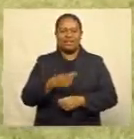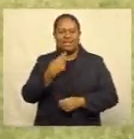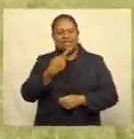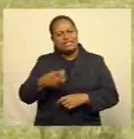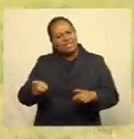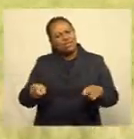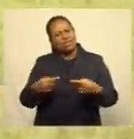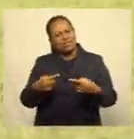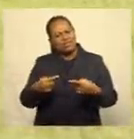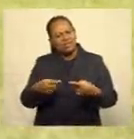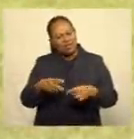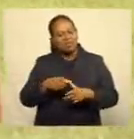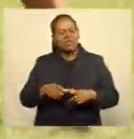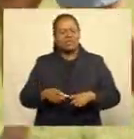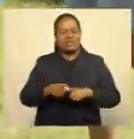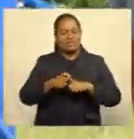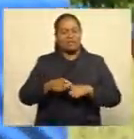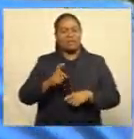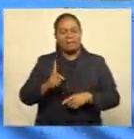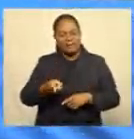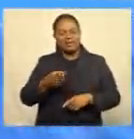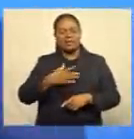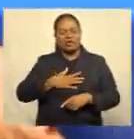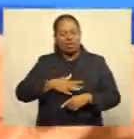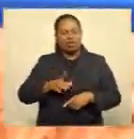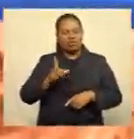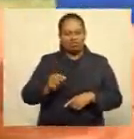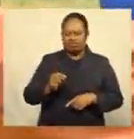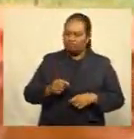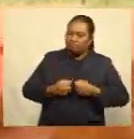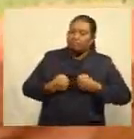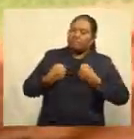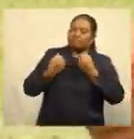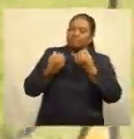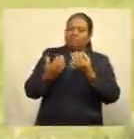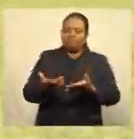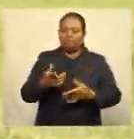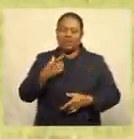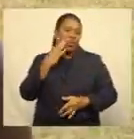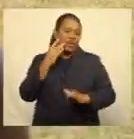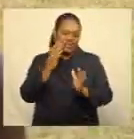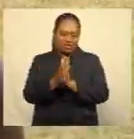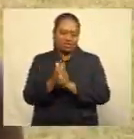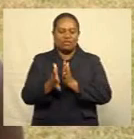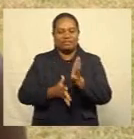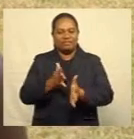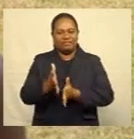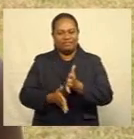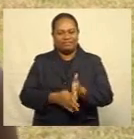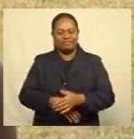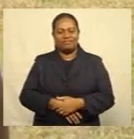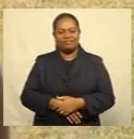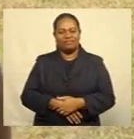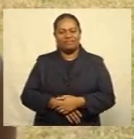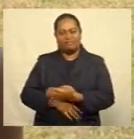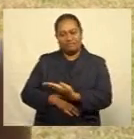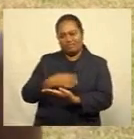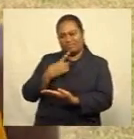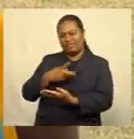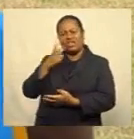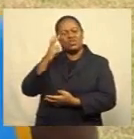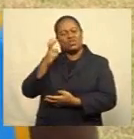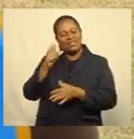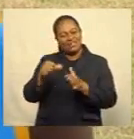will be tough, but she will be giving her all when she takes to the tracks on the day. I have been training hard for